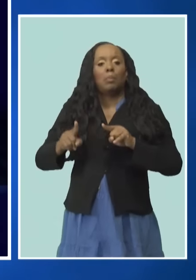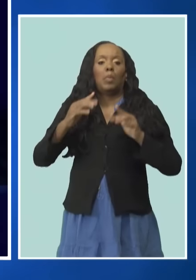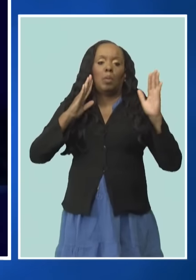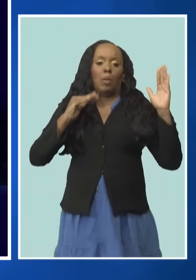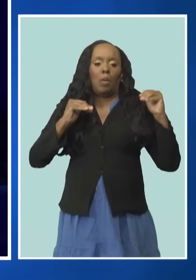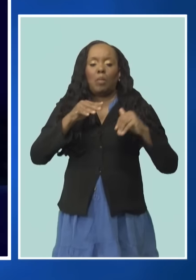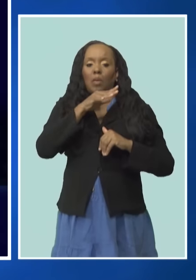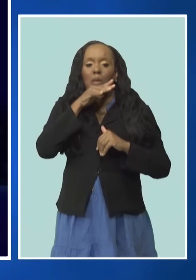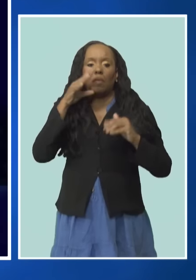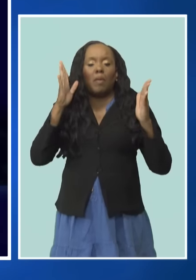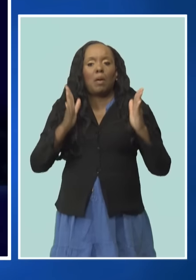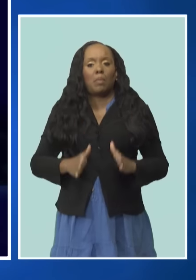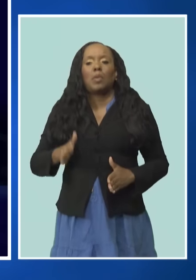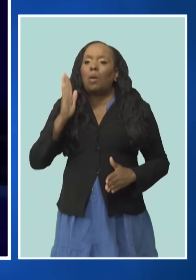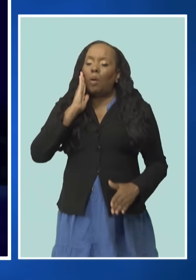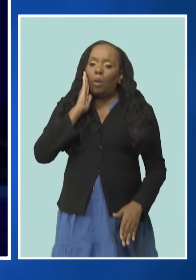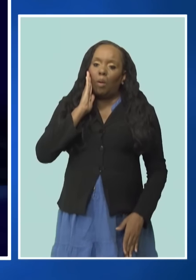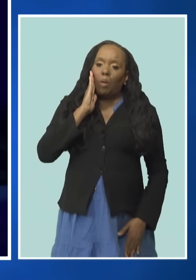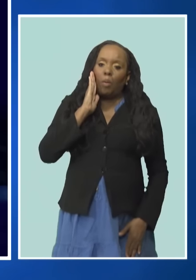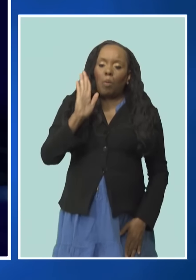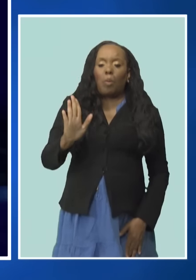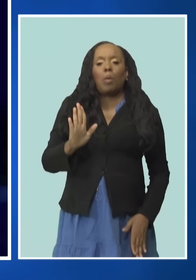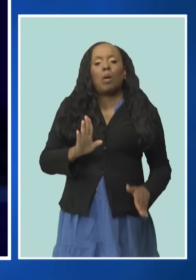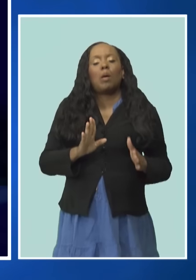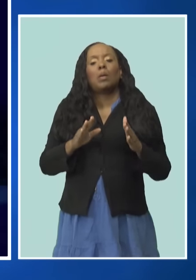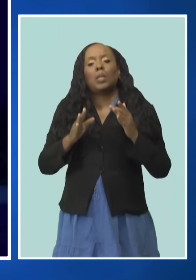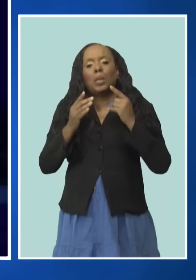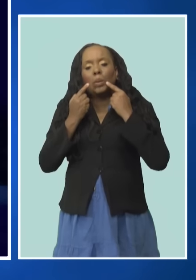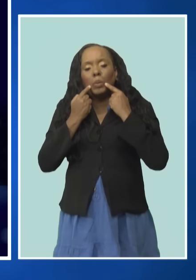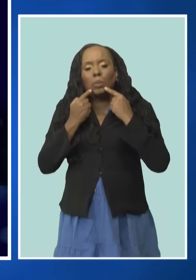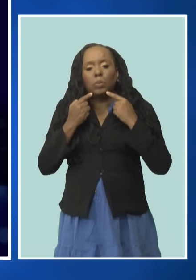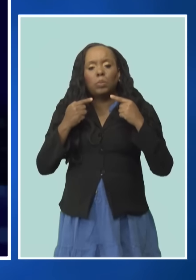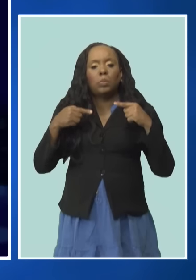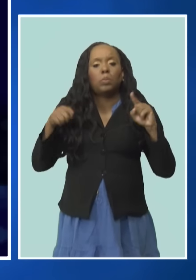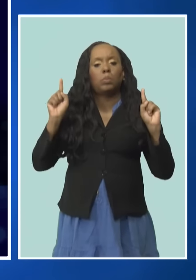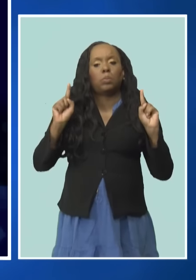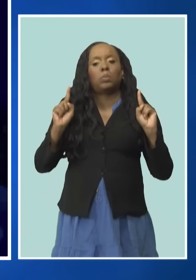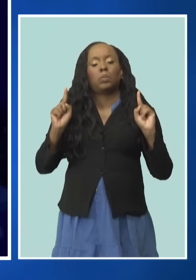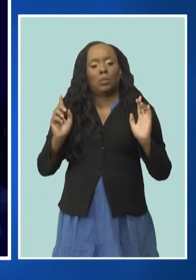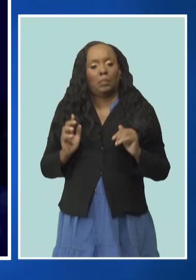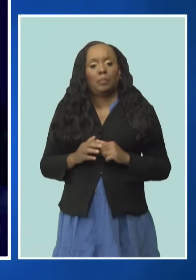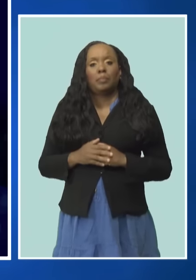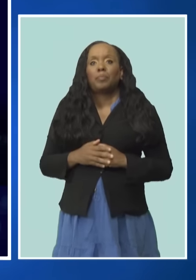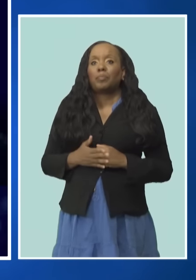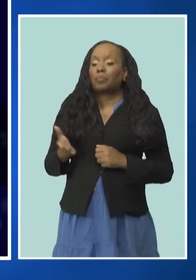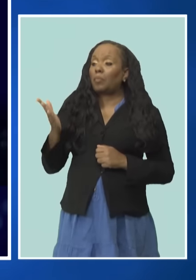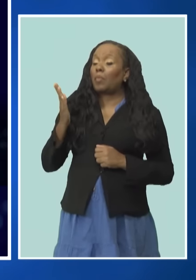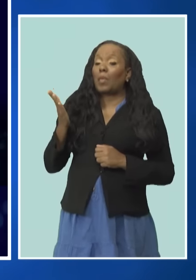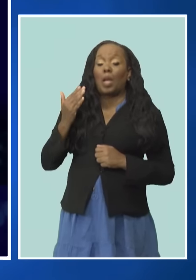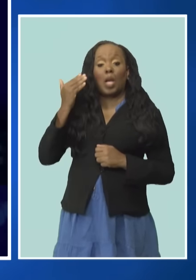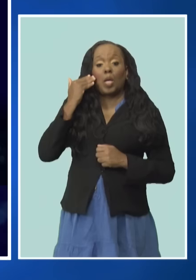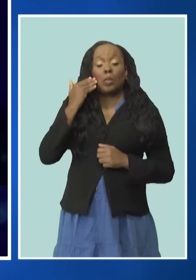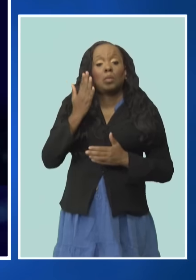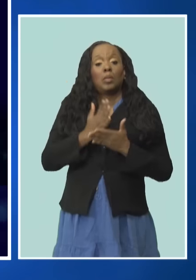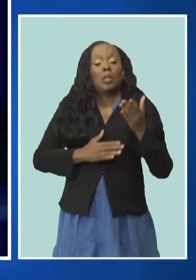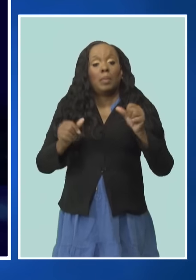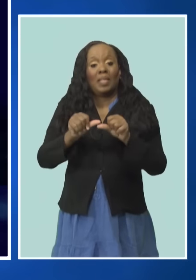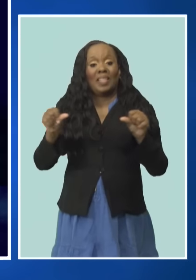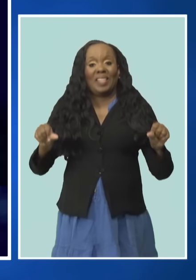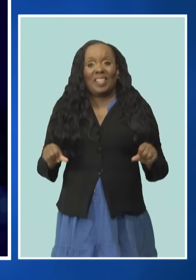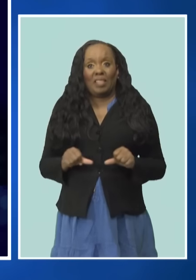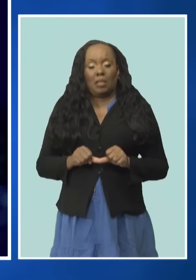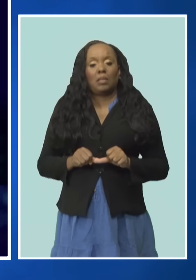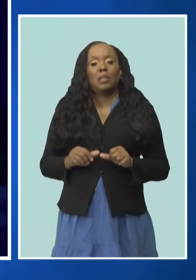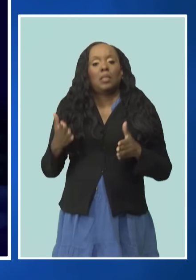I don't think that the non-irrigated areas will be impacted. Those areas, in other words, the